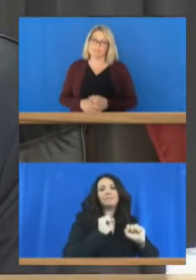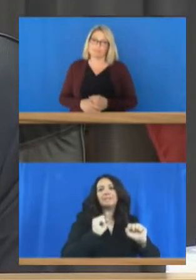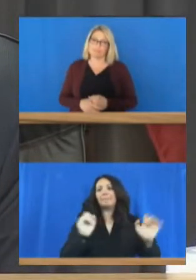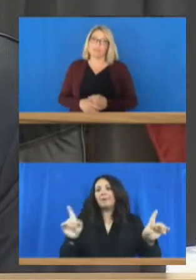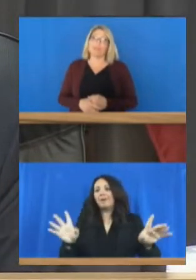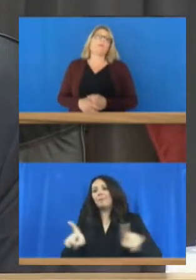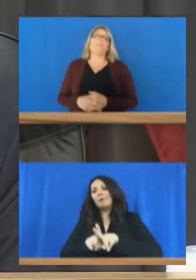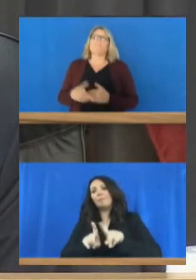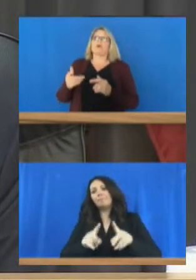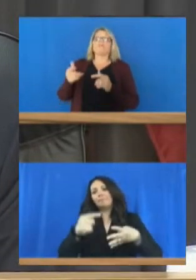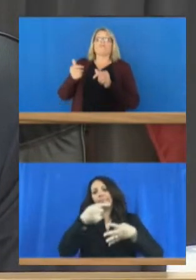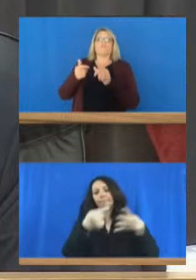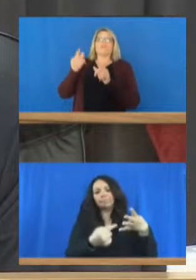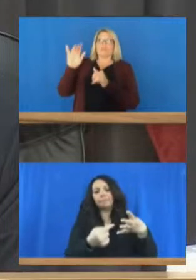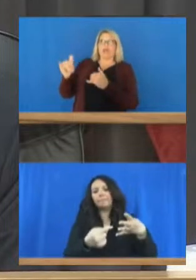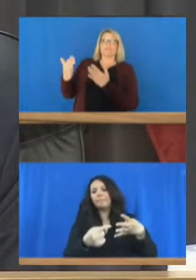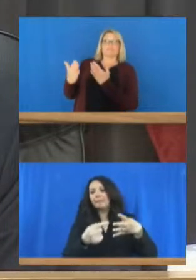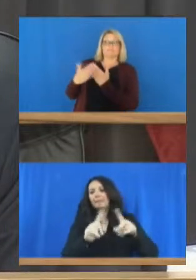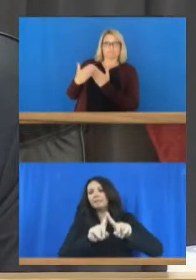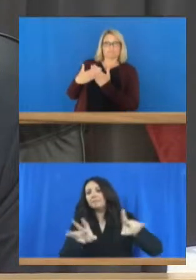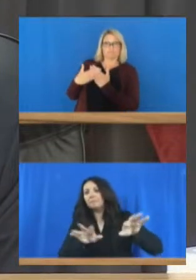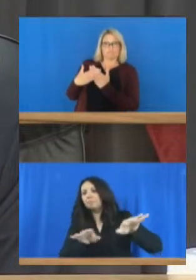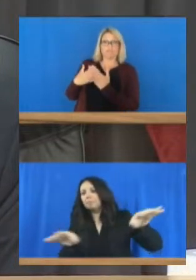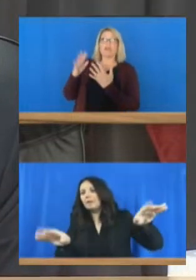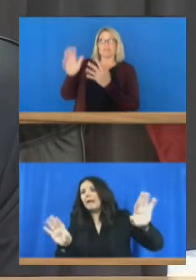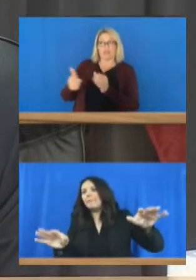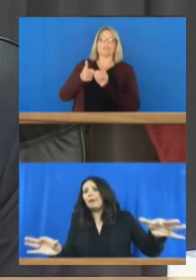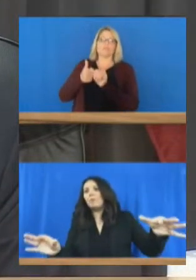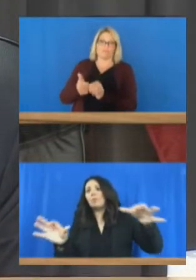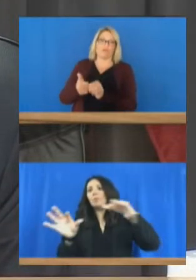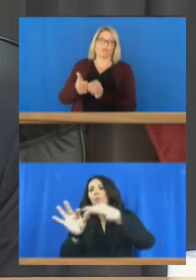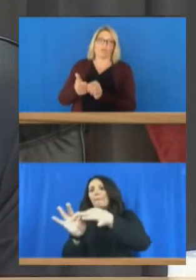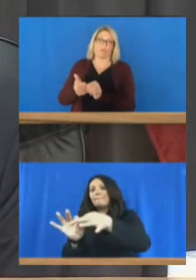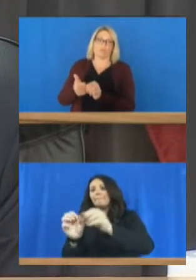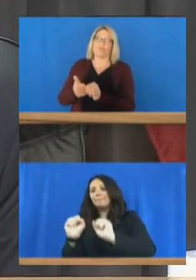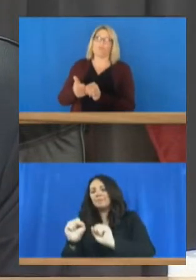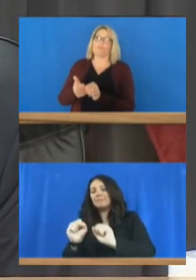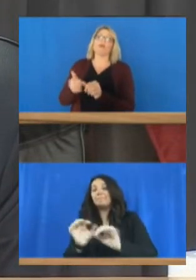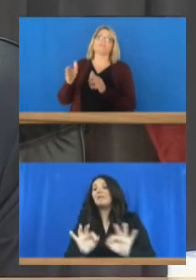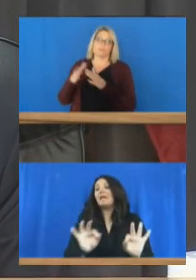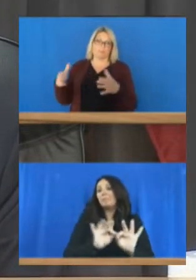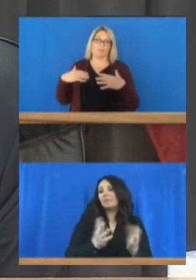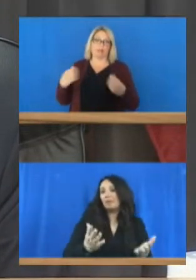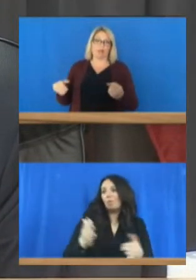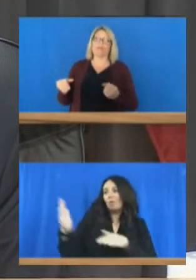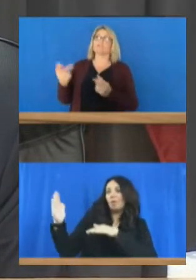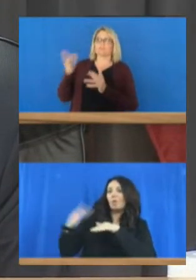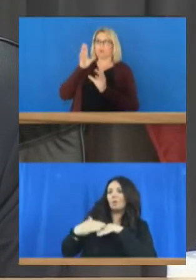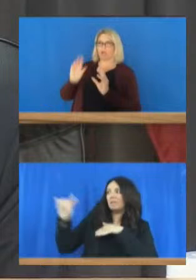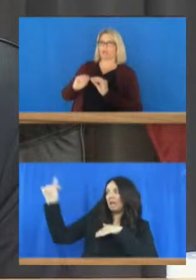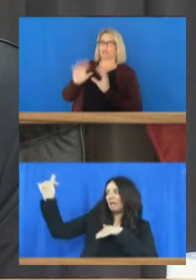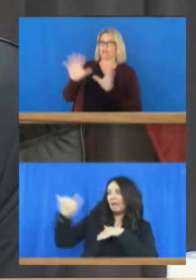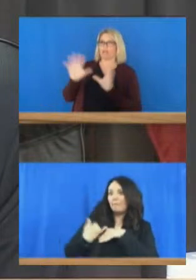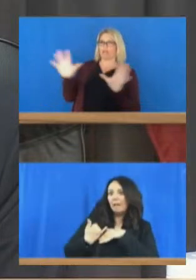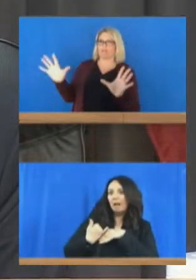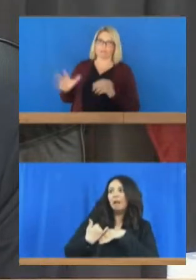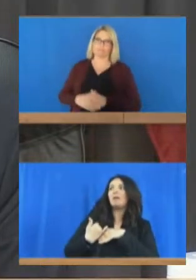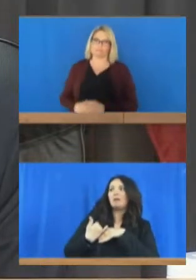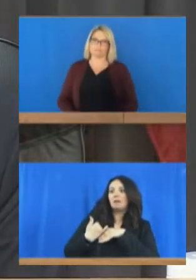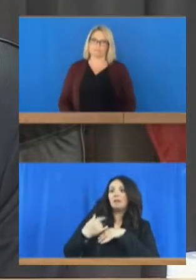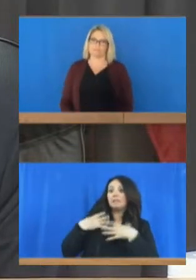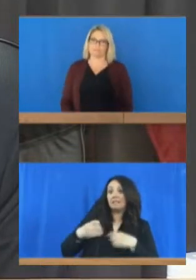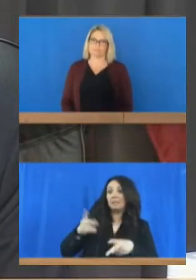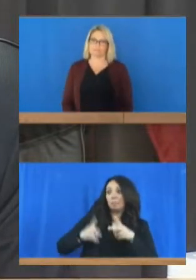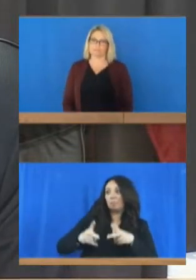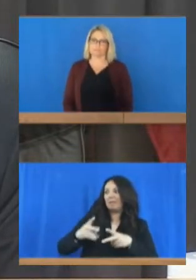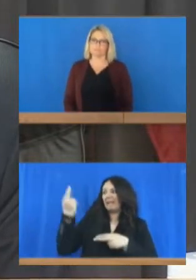take the most time to self-isolate, the most time away from people. And we have had a few cases over the course of the last year with over